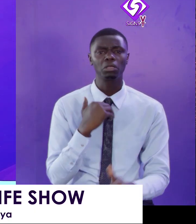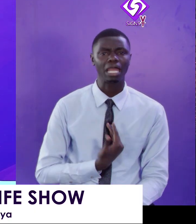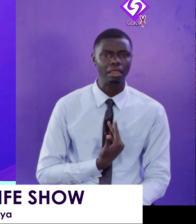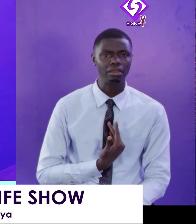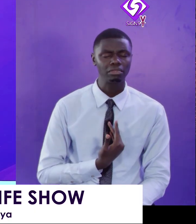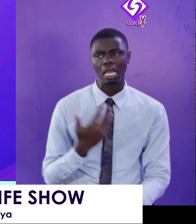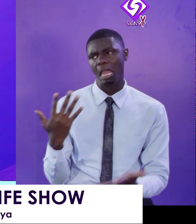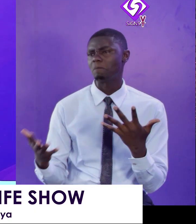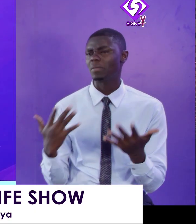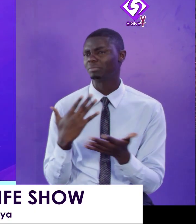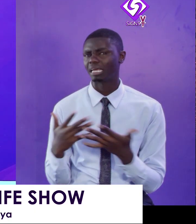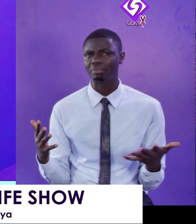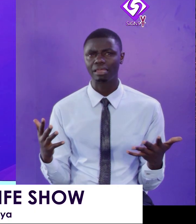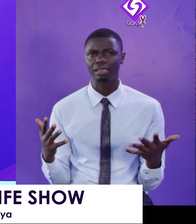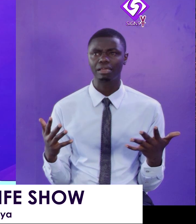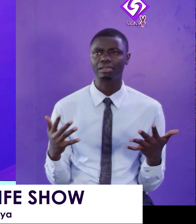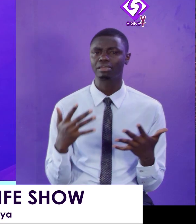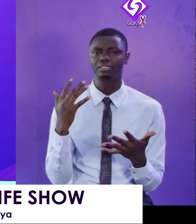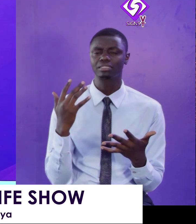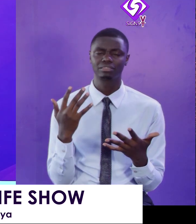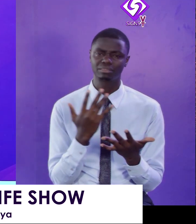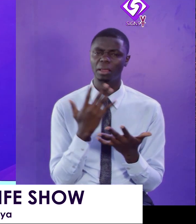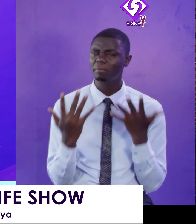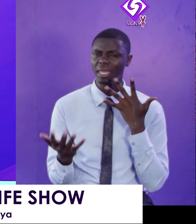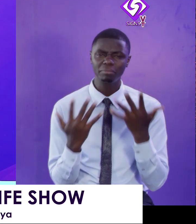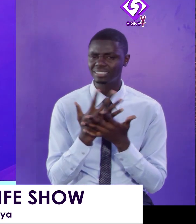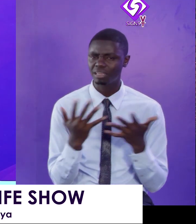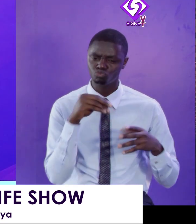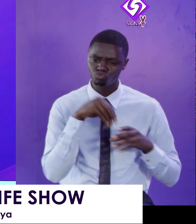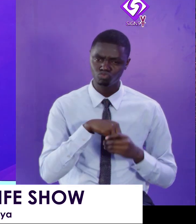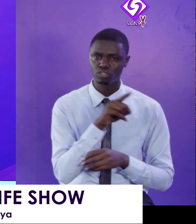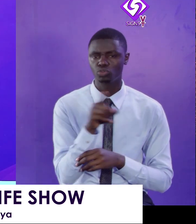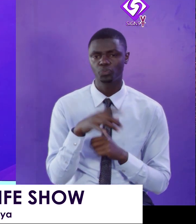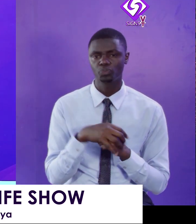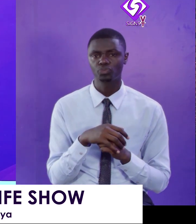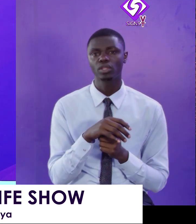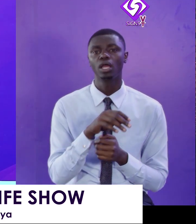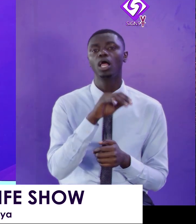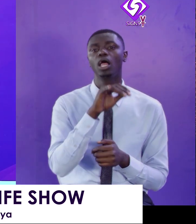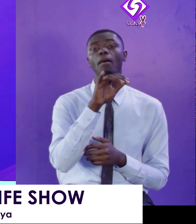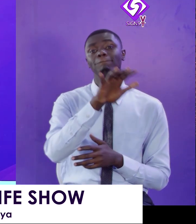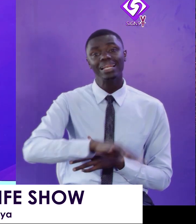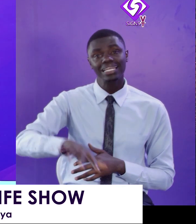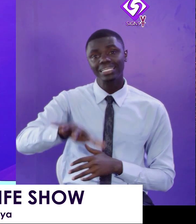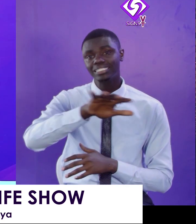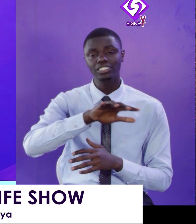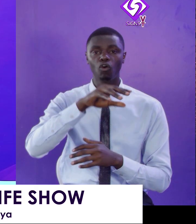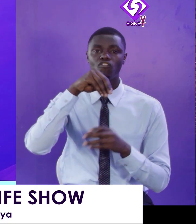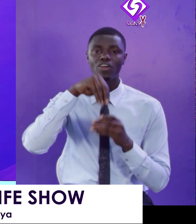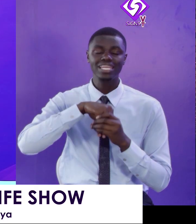may be something that is driven from the inside of you. Those places of inner energy yield